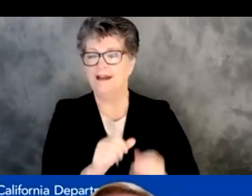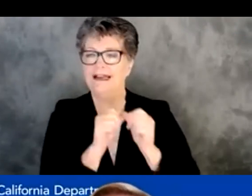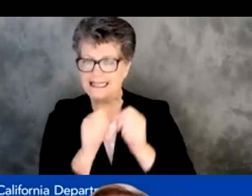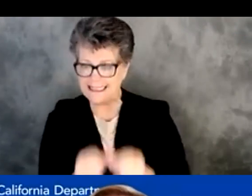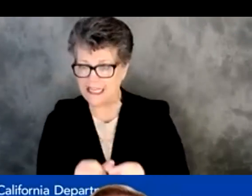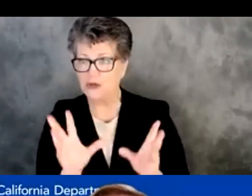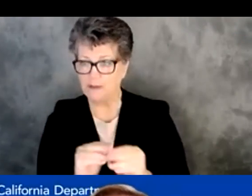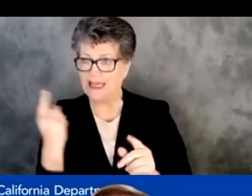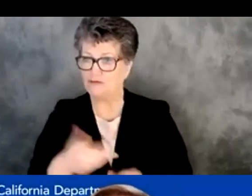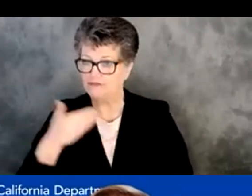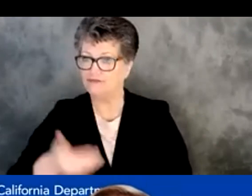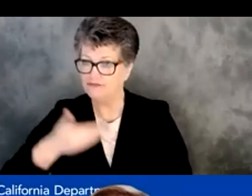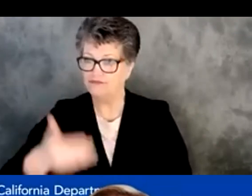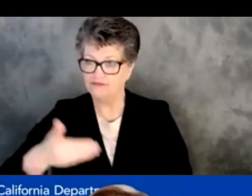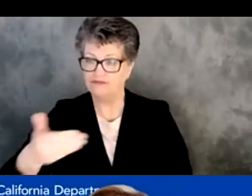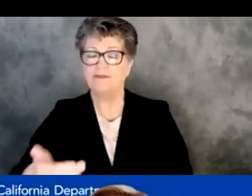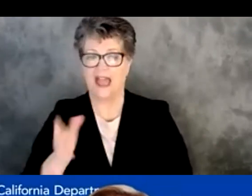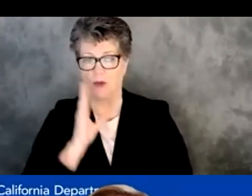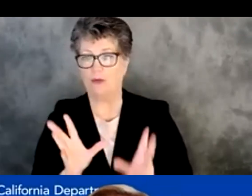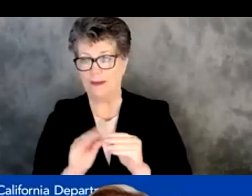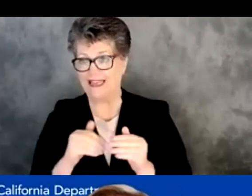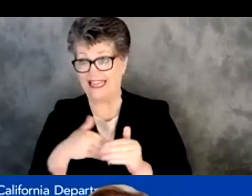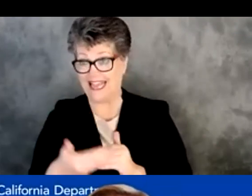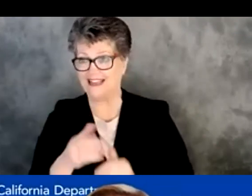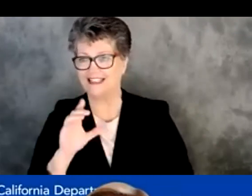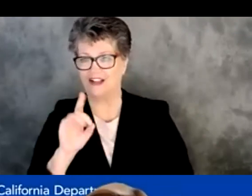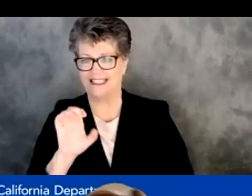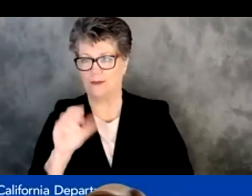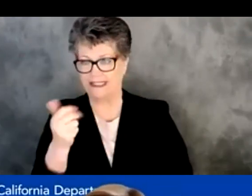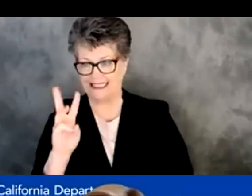meet regularly, and they'll be meeting next on December 16th.